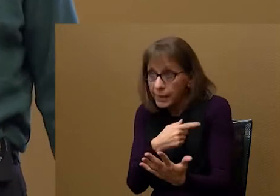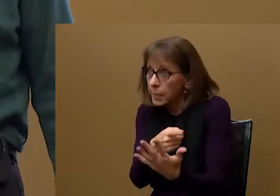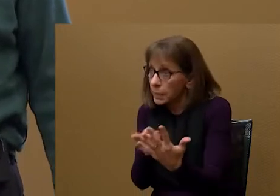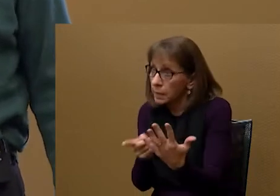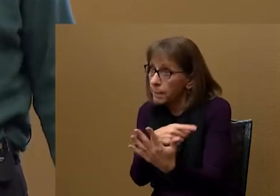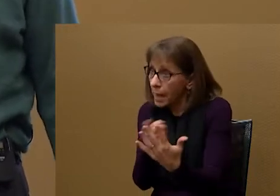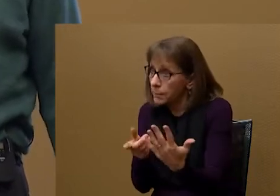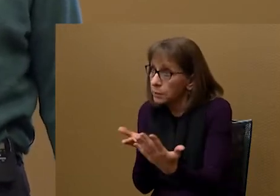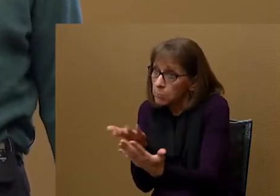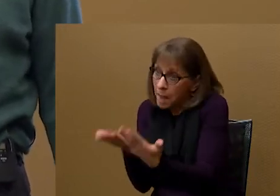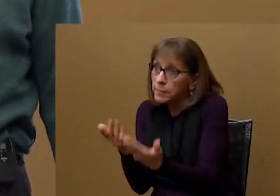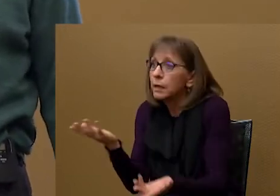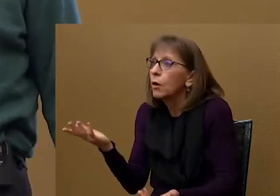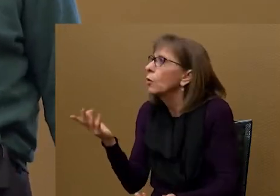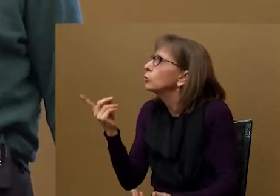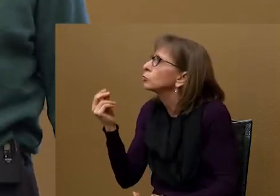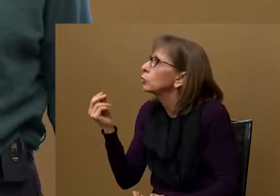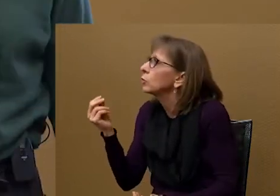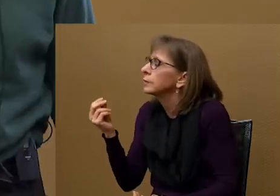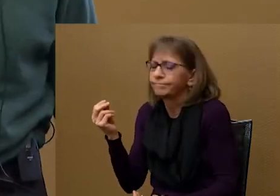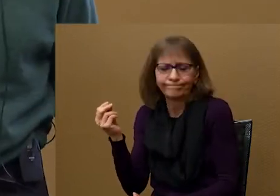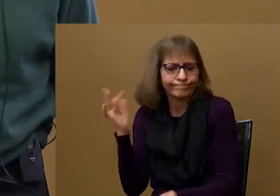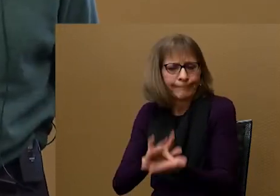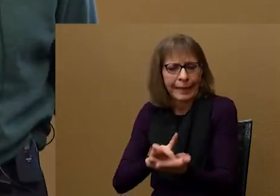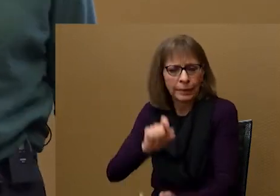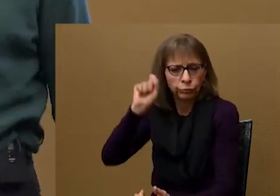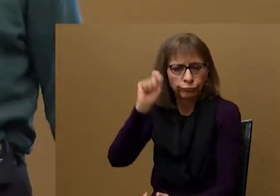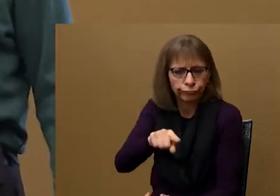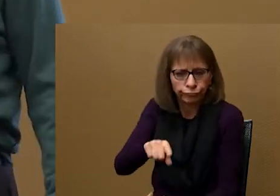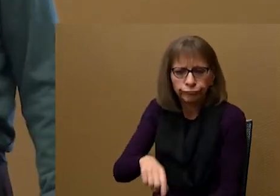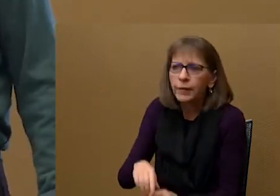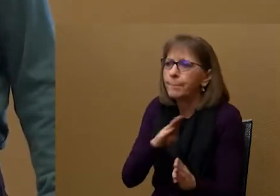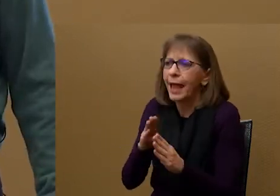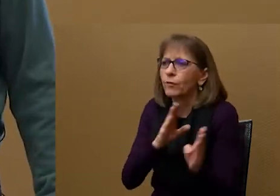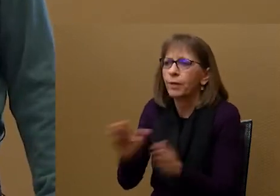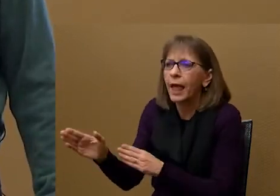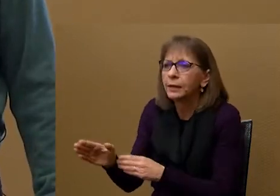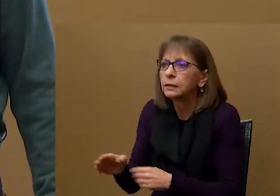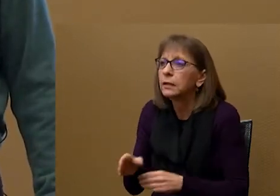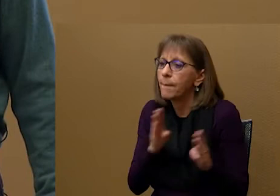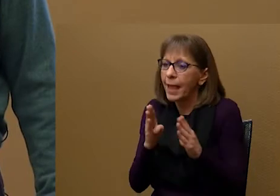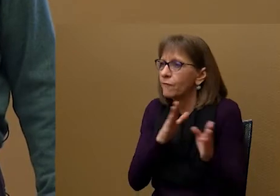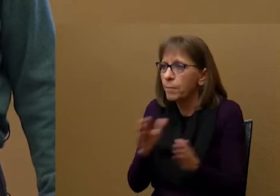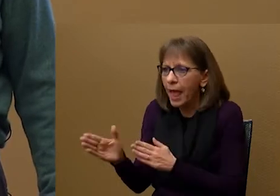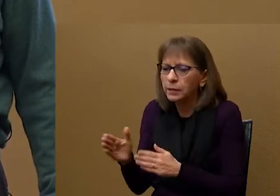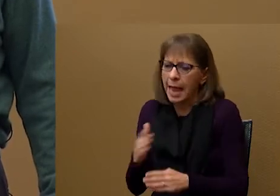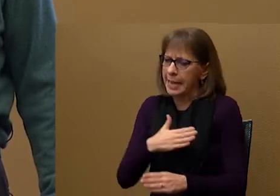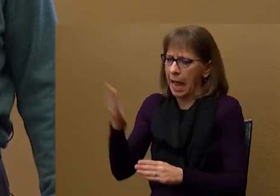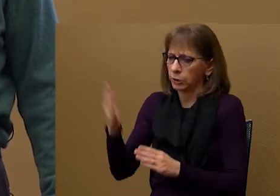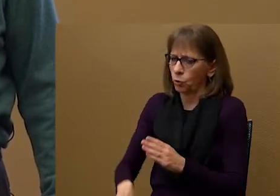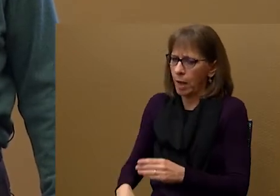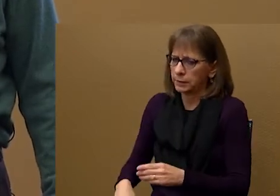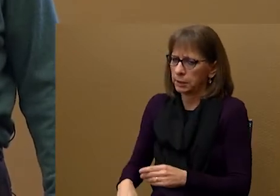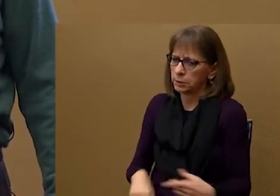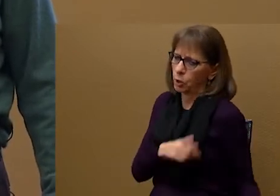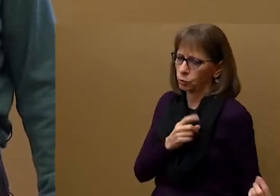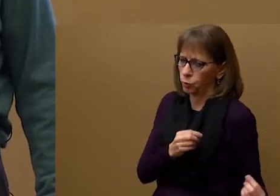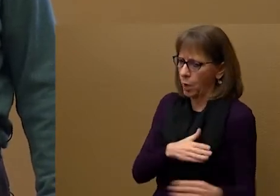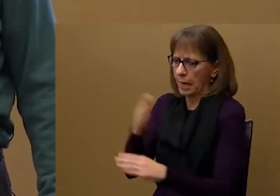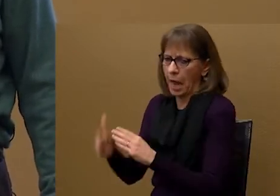okay, maybe. So what are we going to do? Medication, behavior plans. What are the behavior